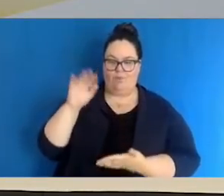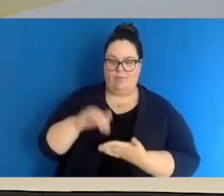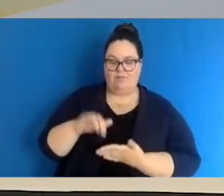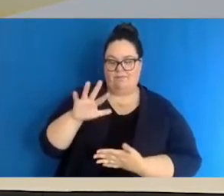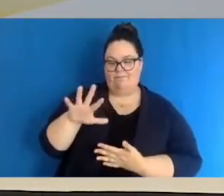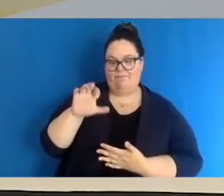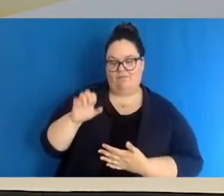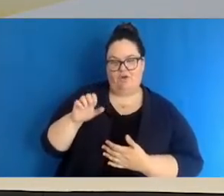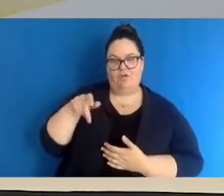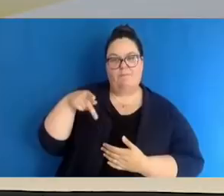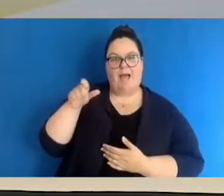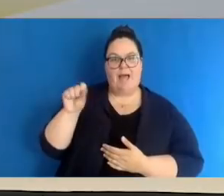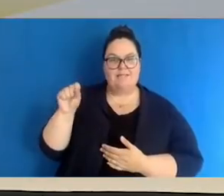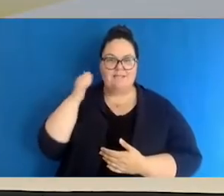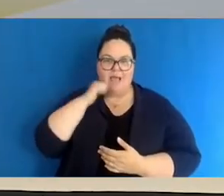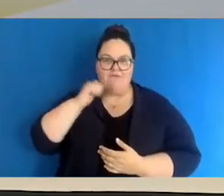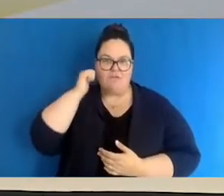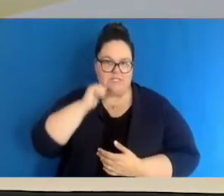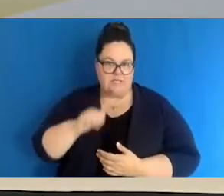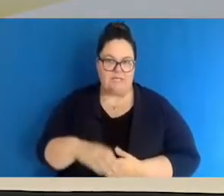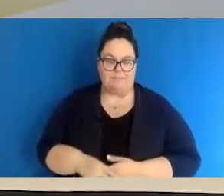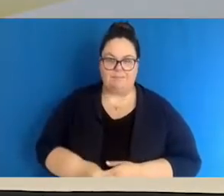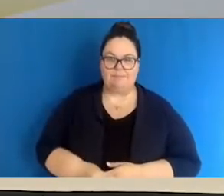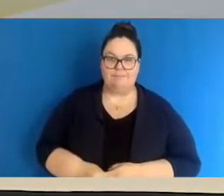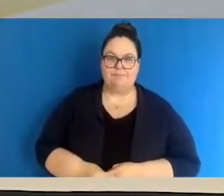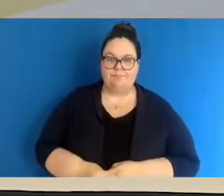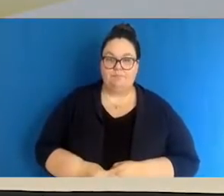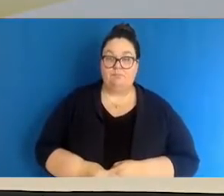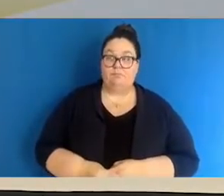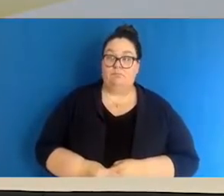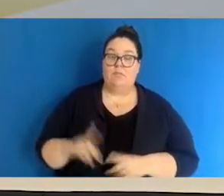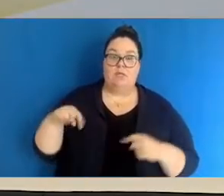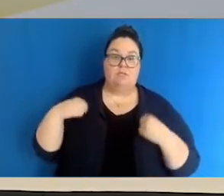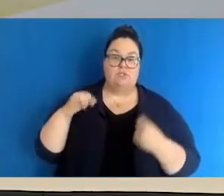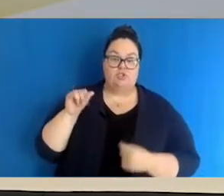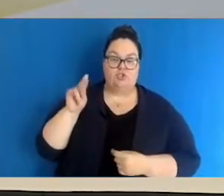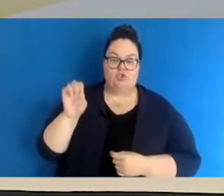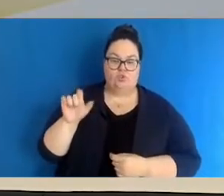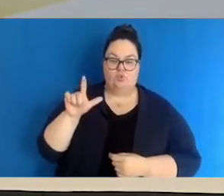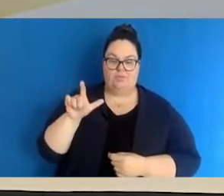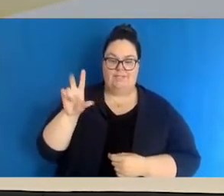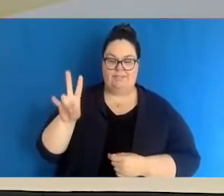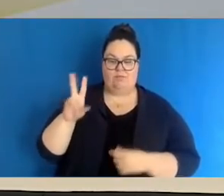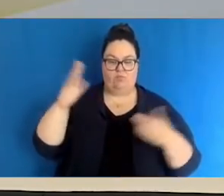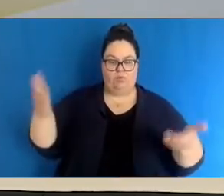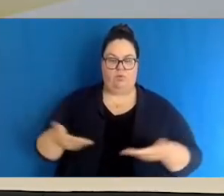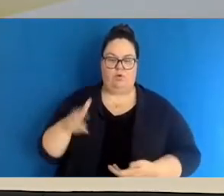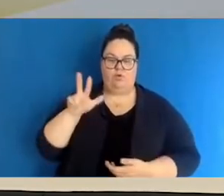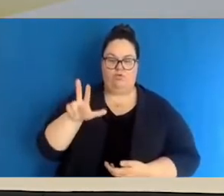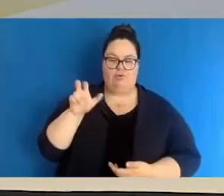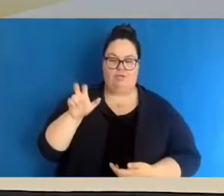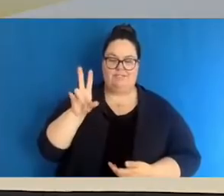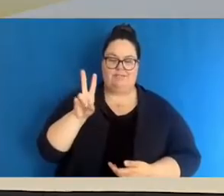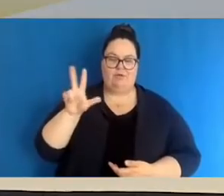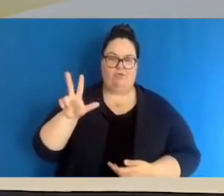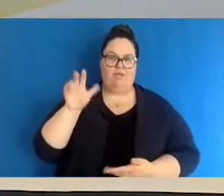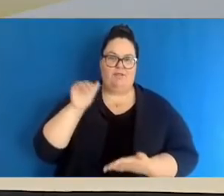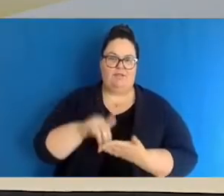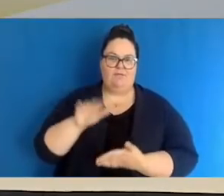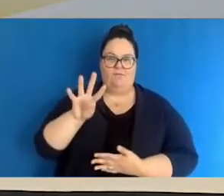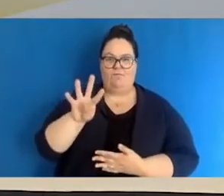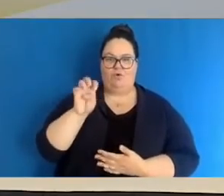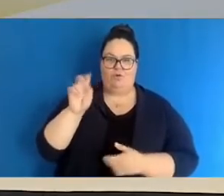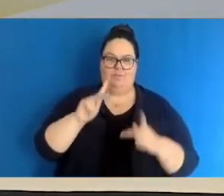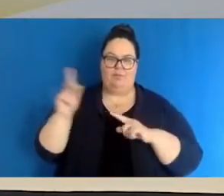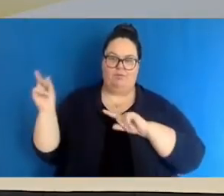pass applications per day. And since June 27th, we've welcomed over 373,400 visitors